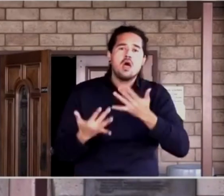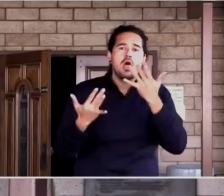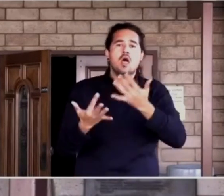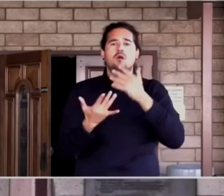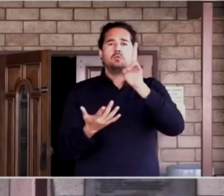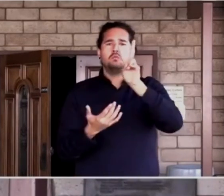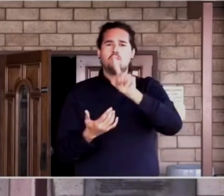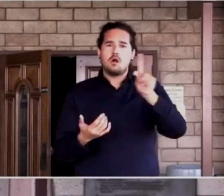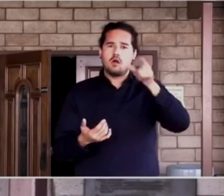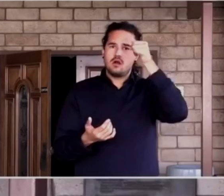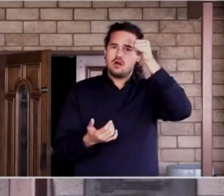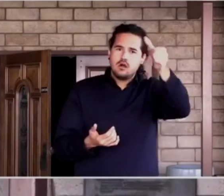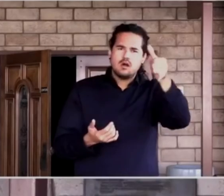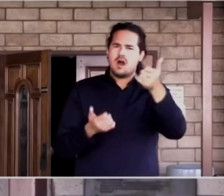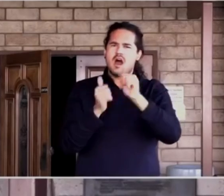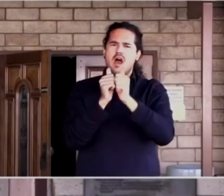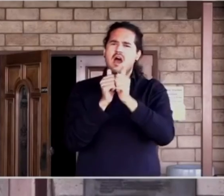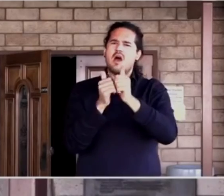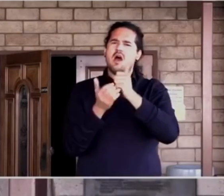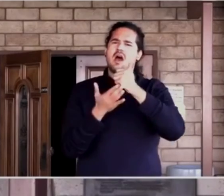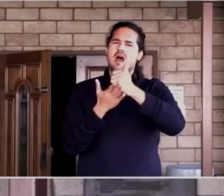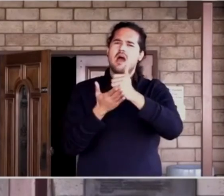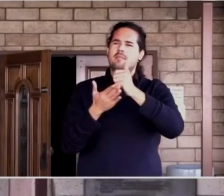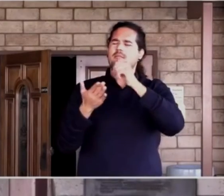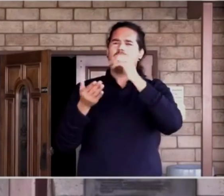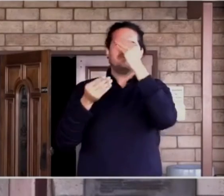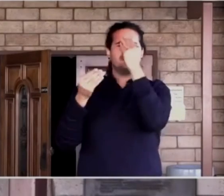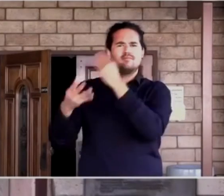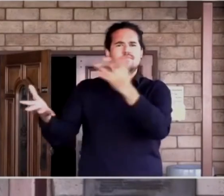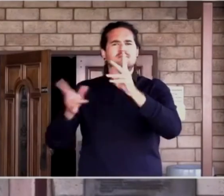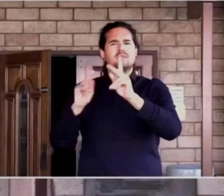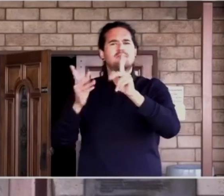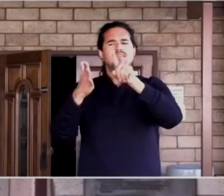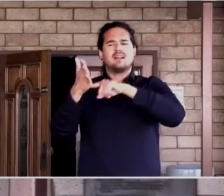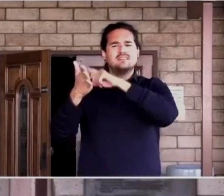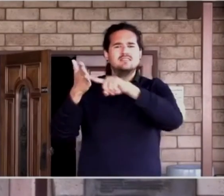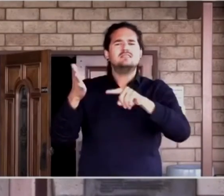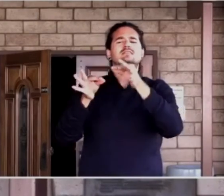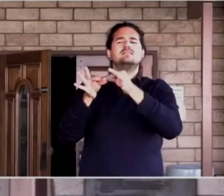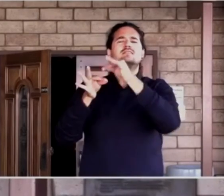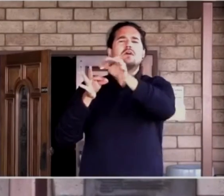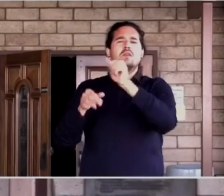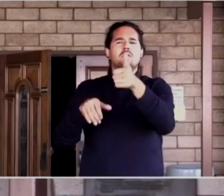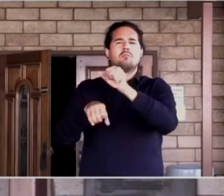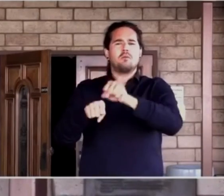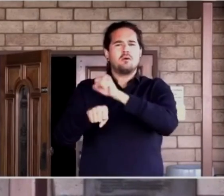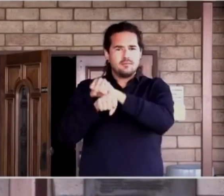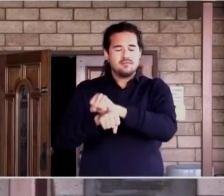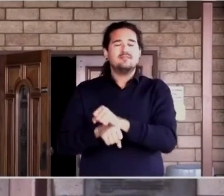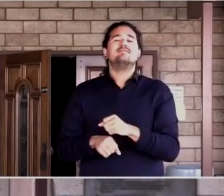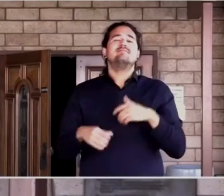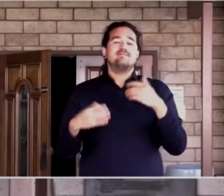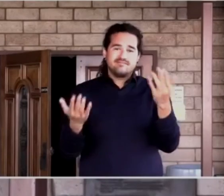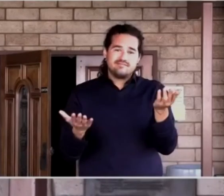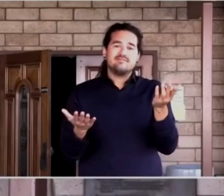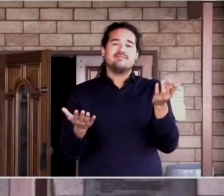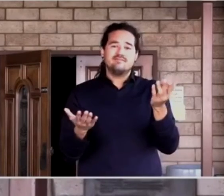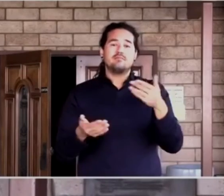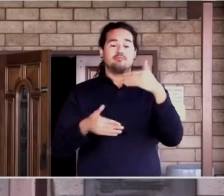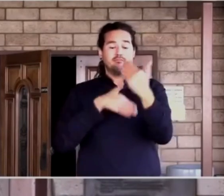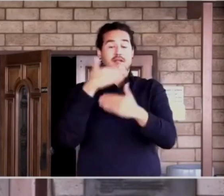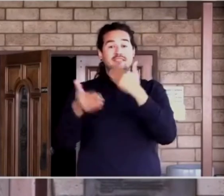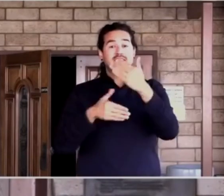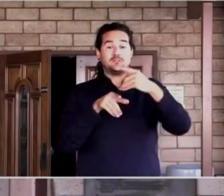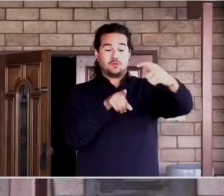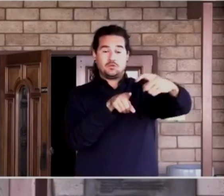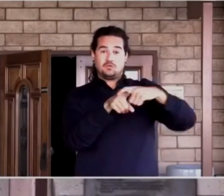or reschedule appointments. The current process is a phone-based process, but we have multiple efforts